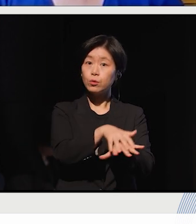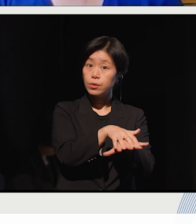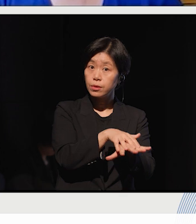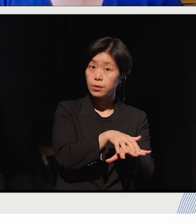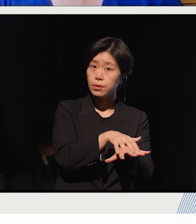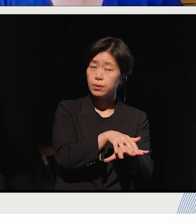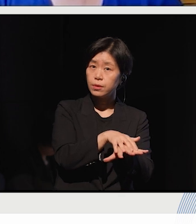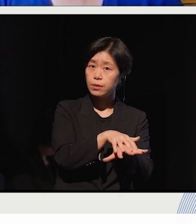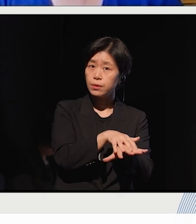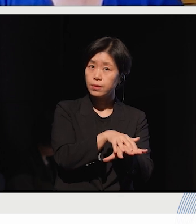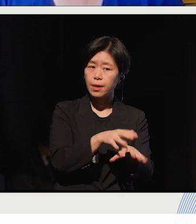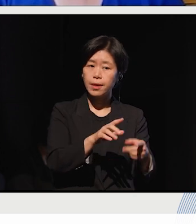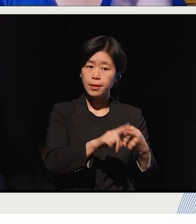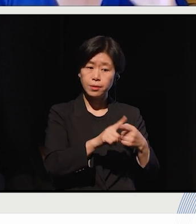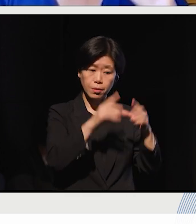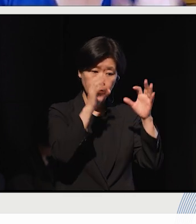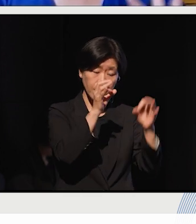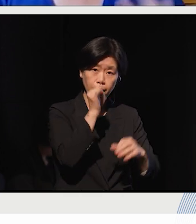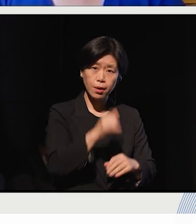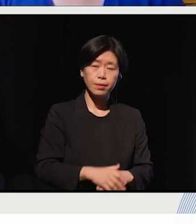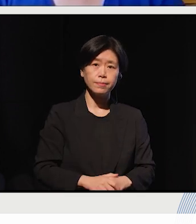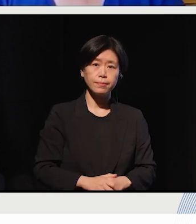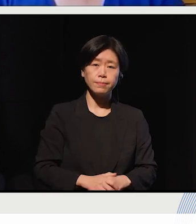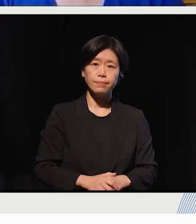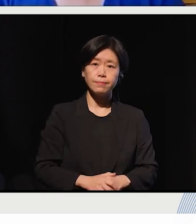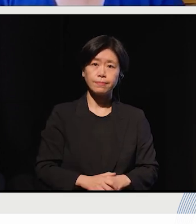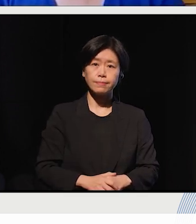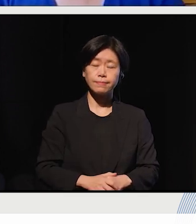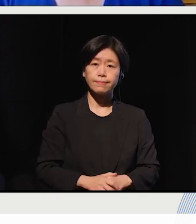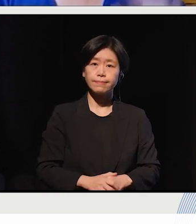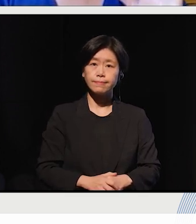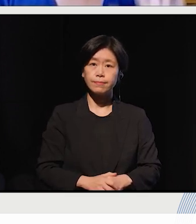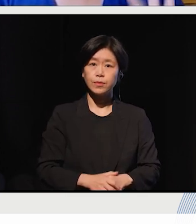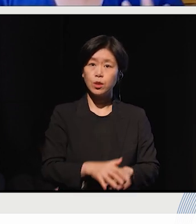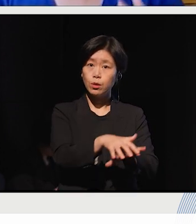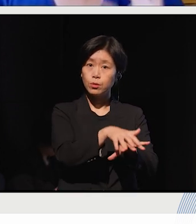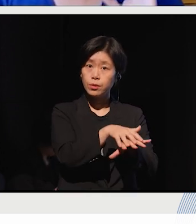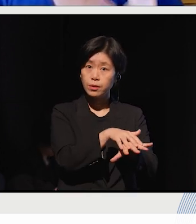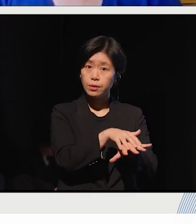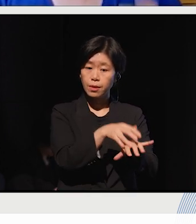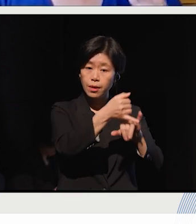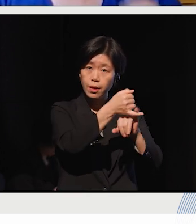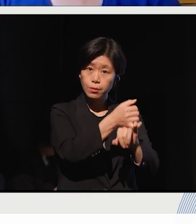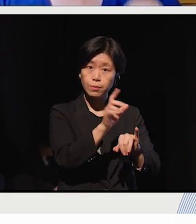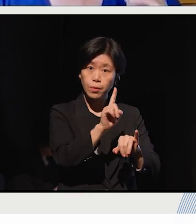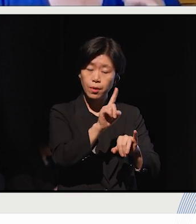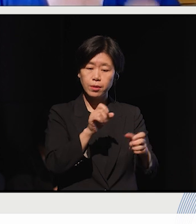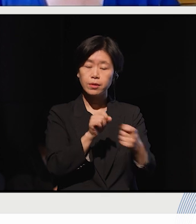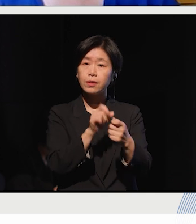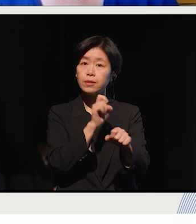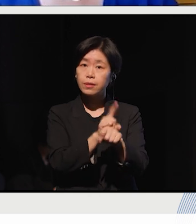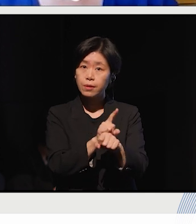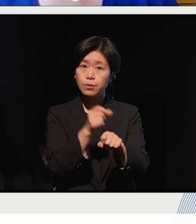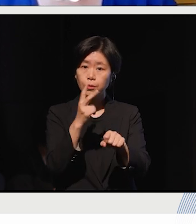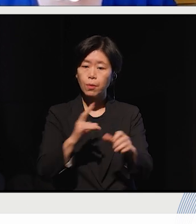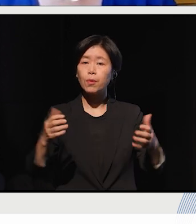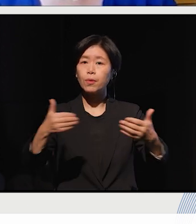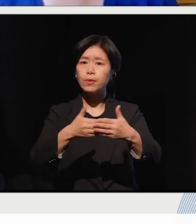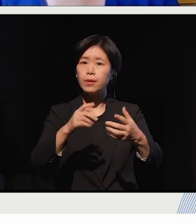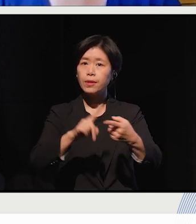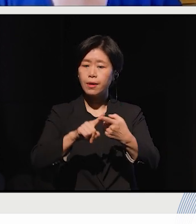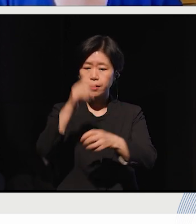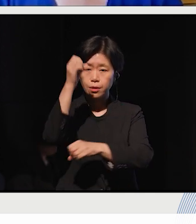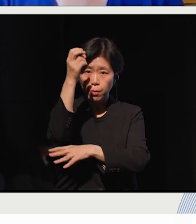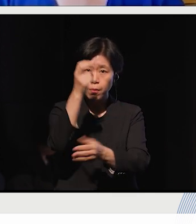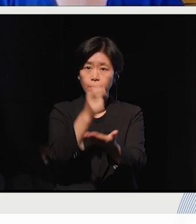is really critical. The organizational commitment is where you identify fundamental principles of